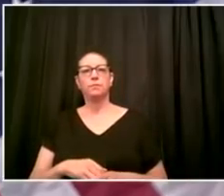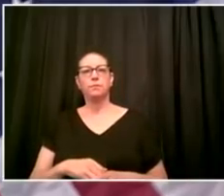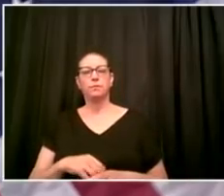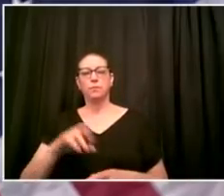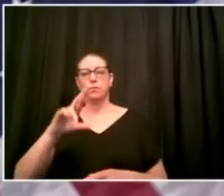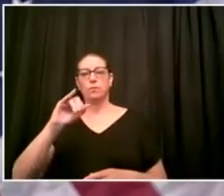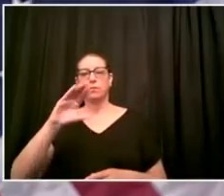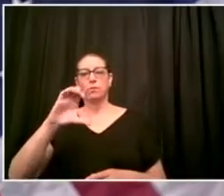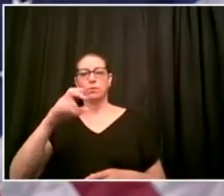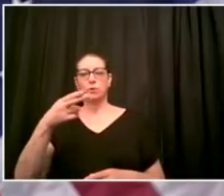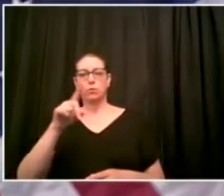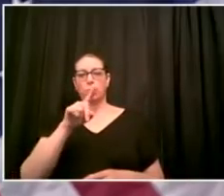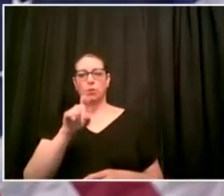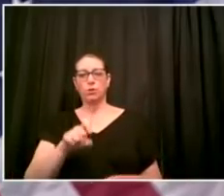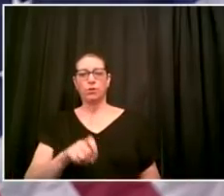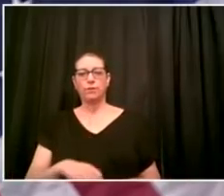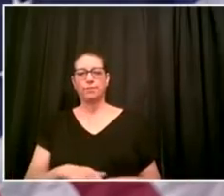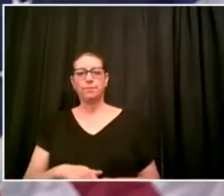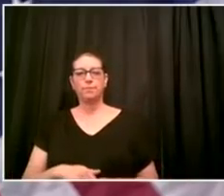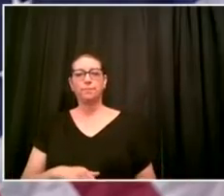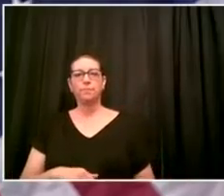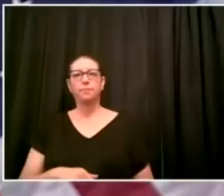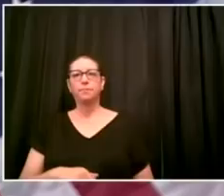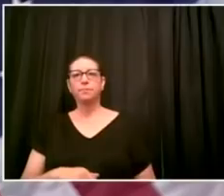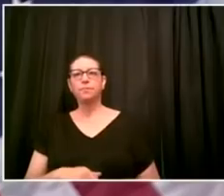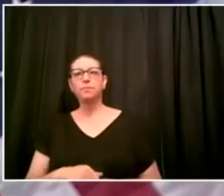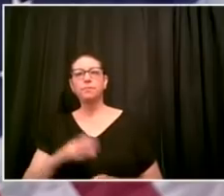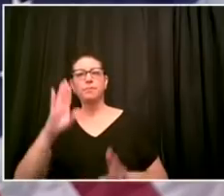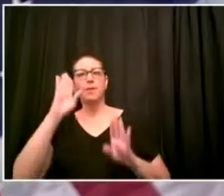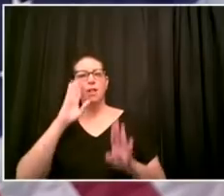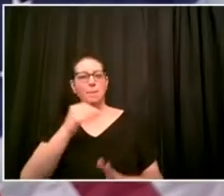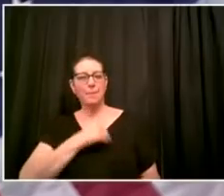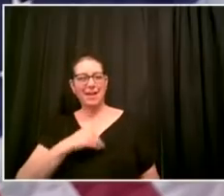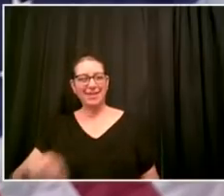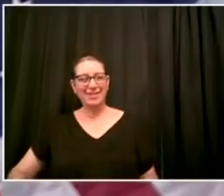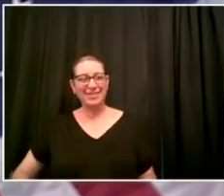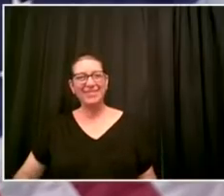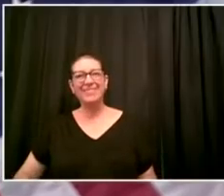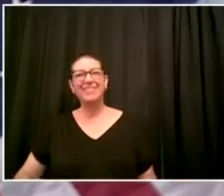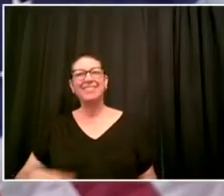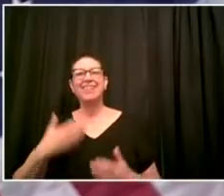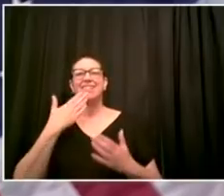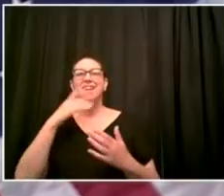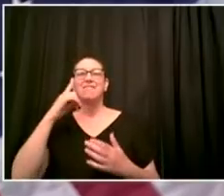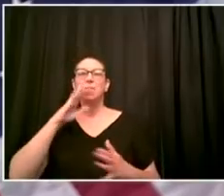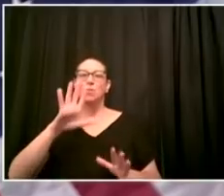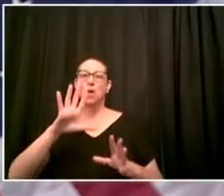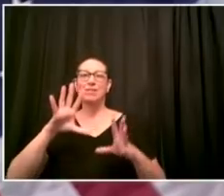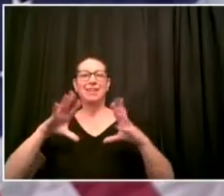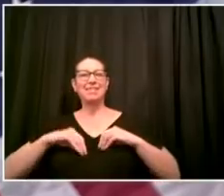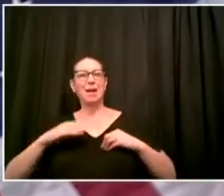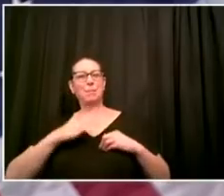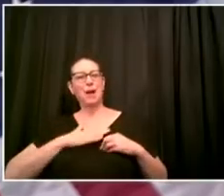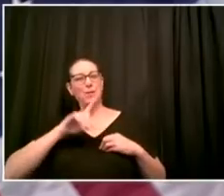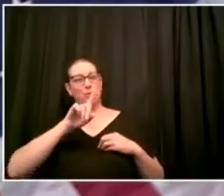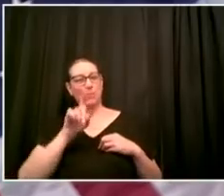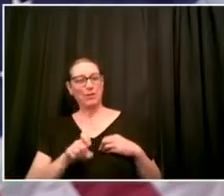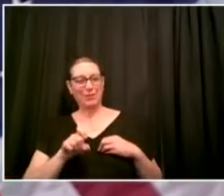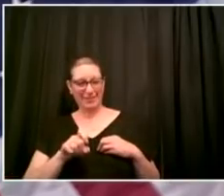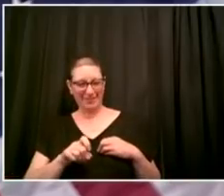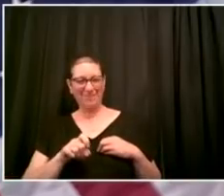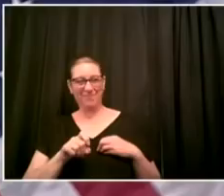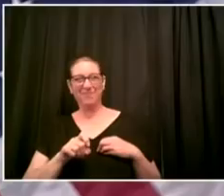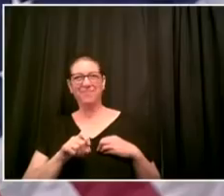Mr. Mayor, thanks for taking my question here. So I know it's been a very long haul up till now,